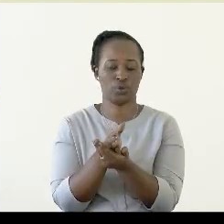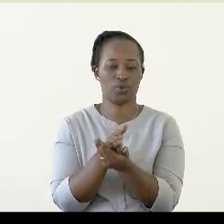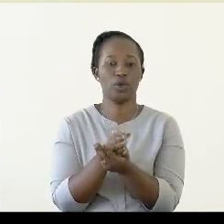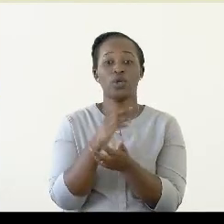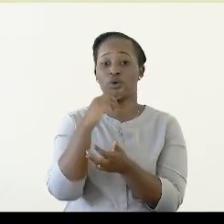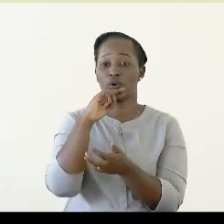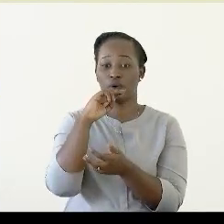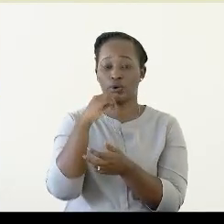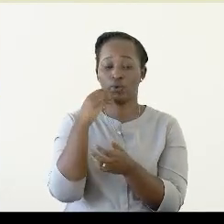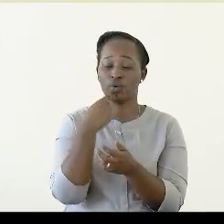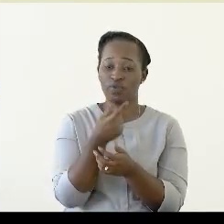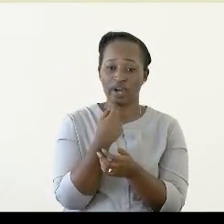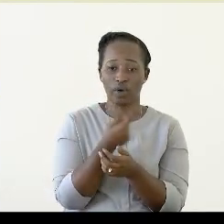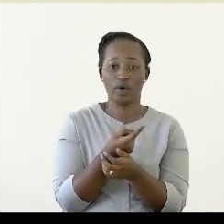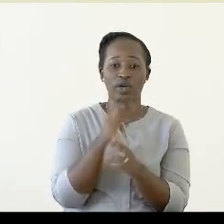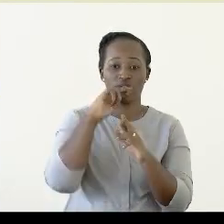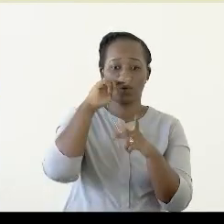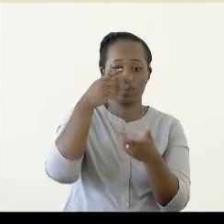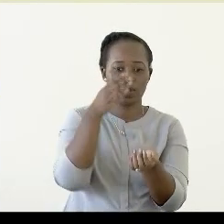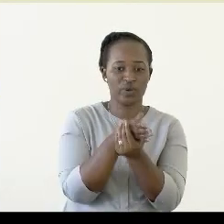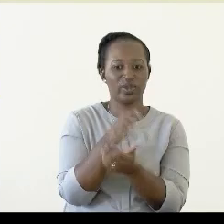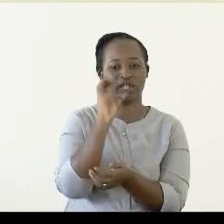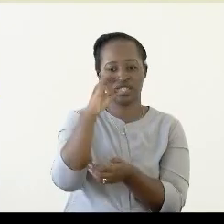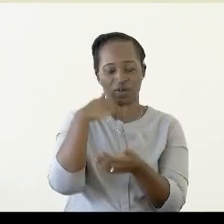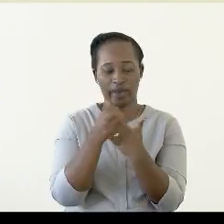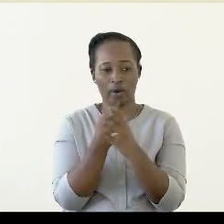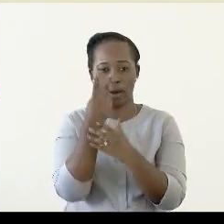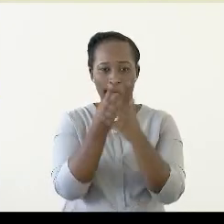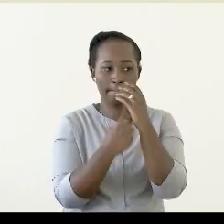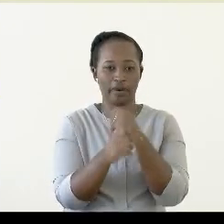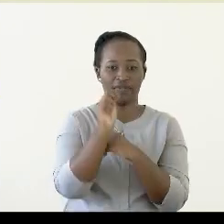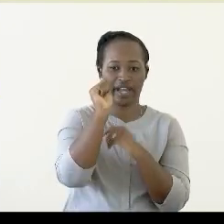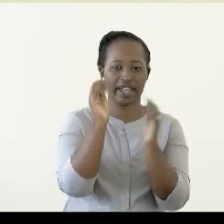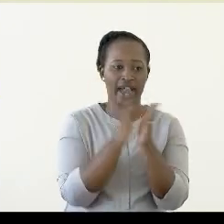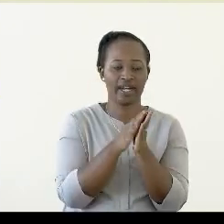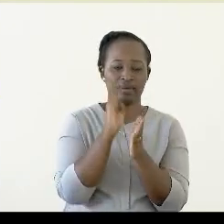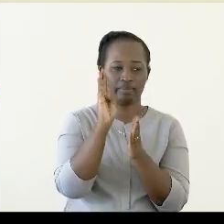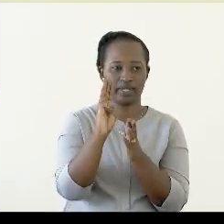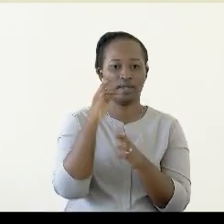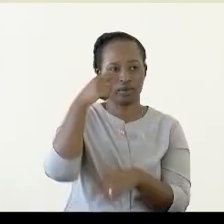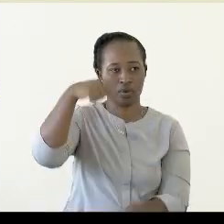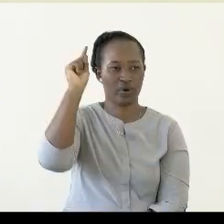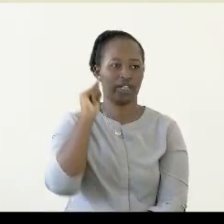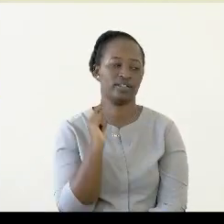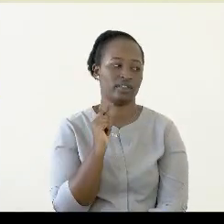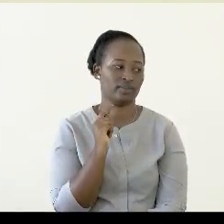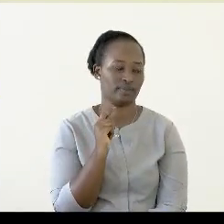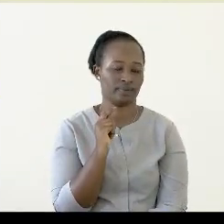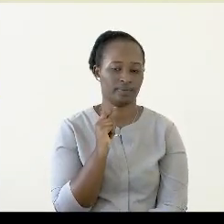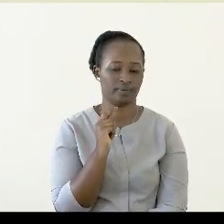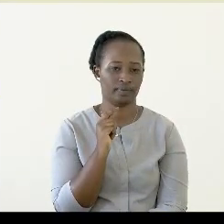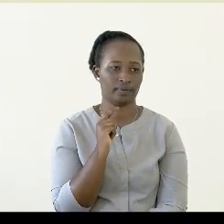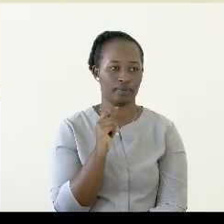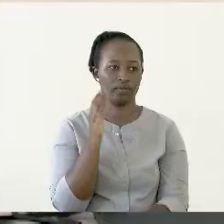right answer is C, because both A and B are correct. So the right